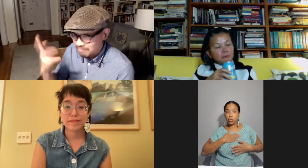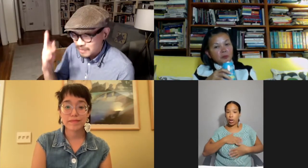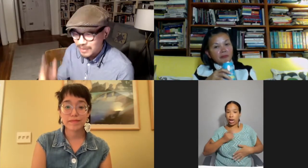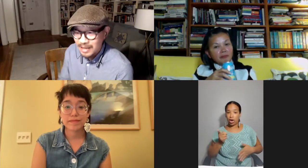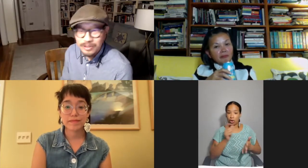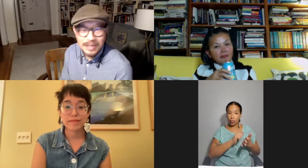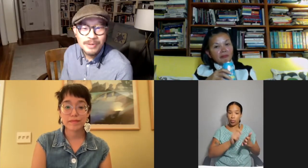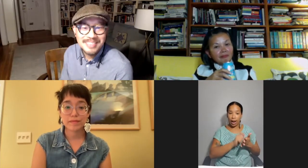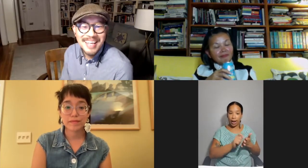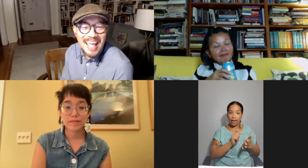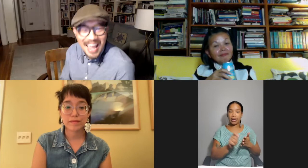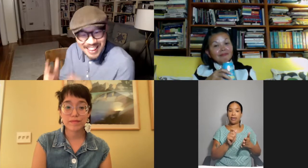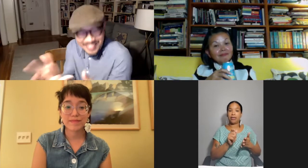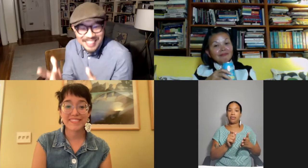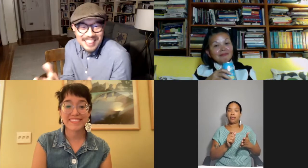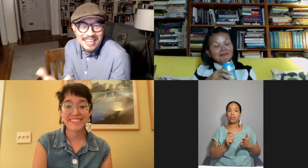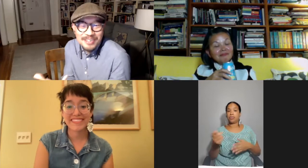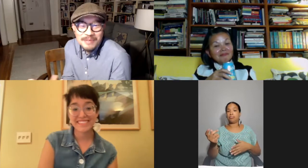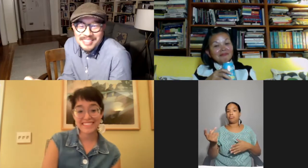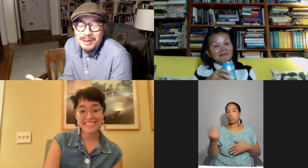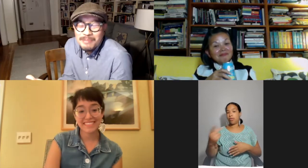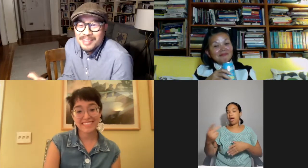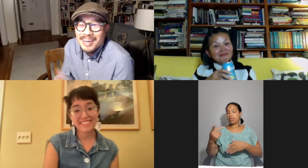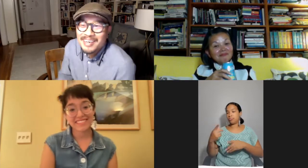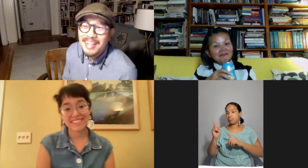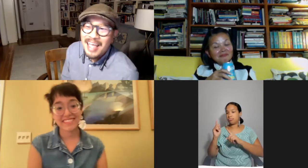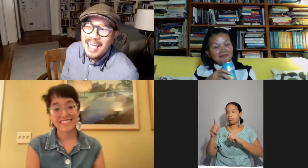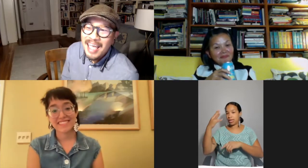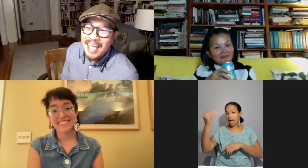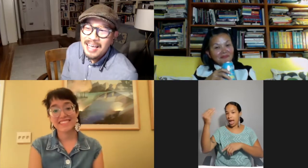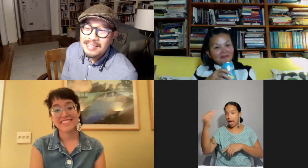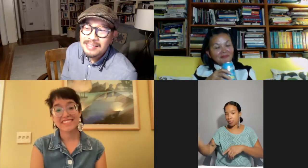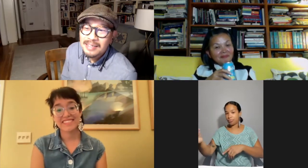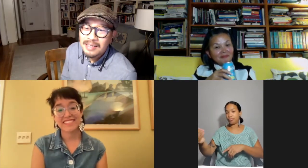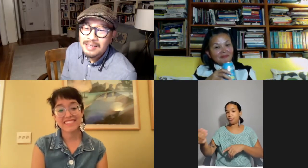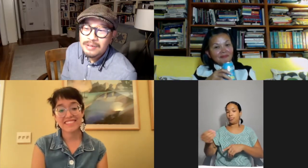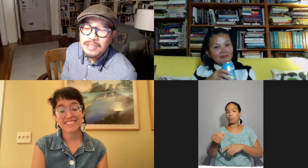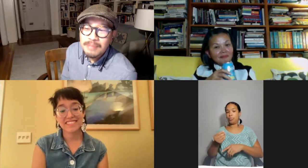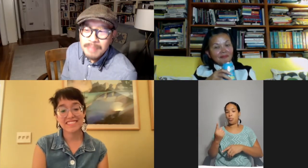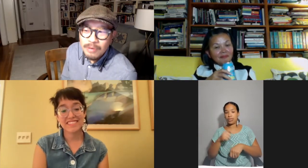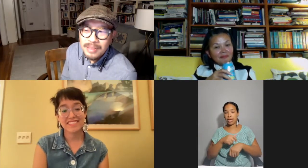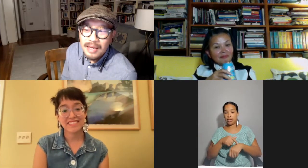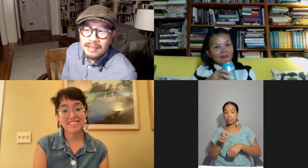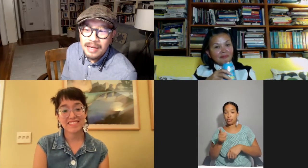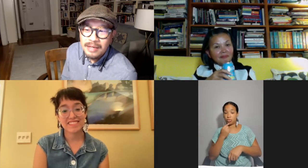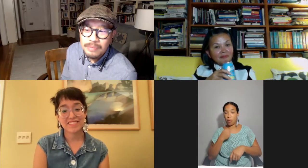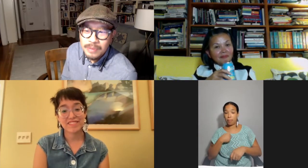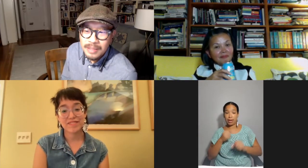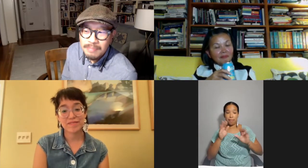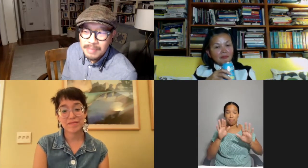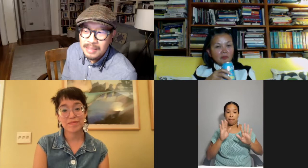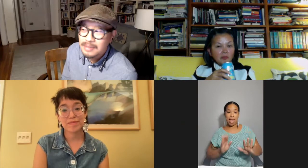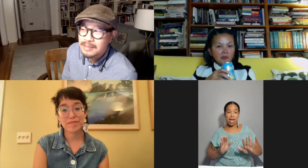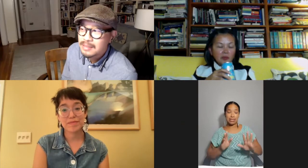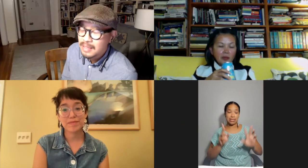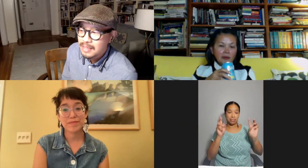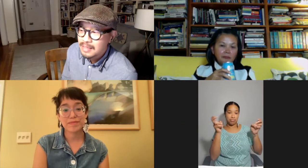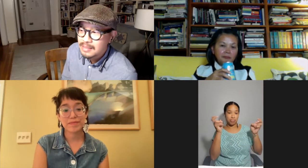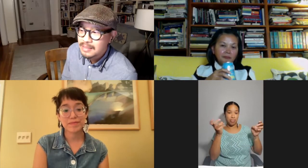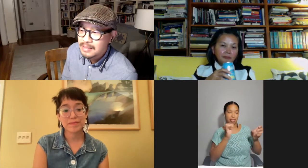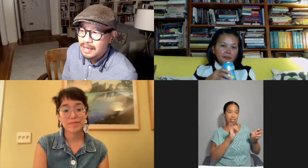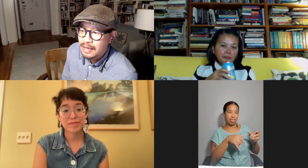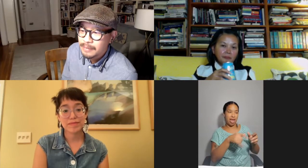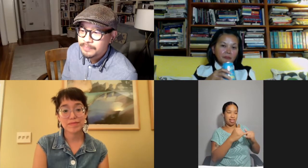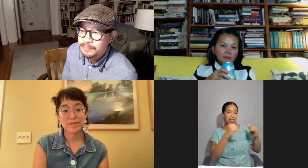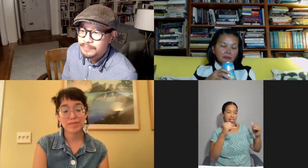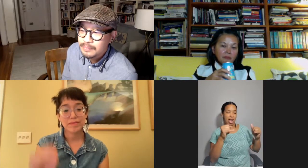got a drink once, and they told me this incredible line, and to me, what that line really means